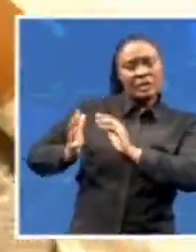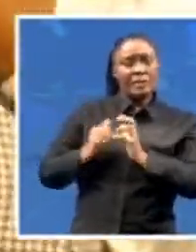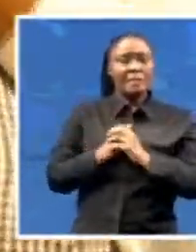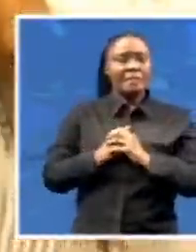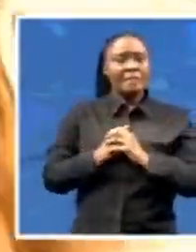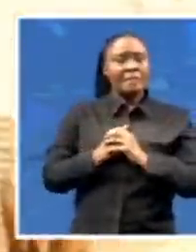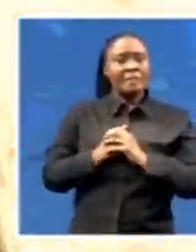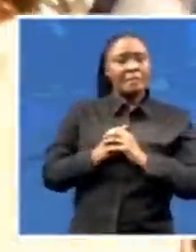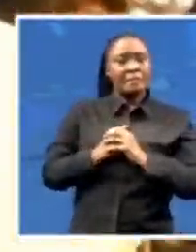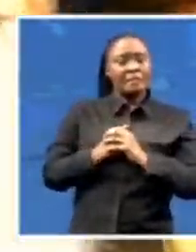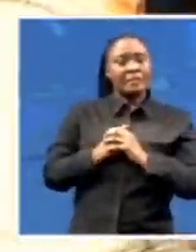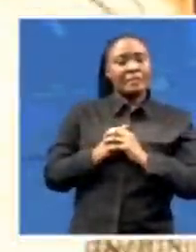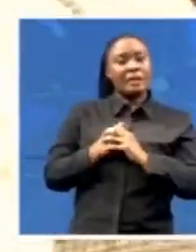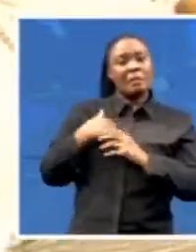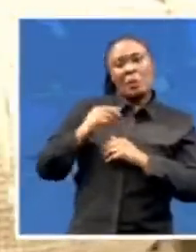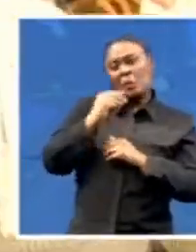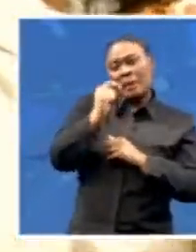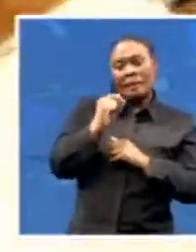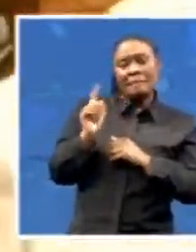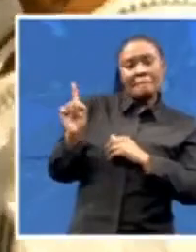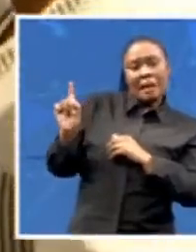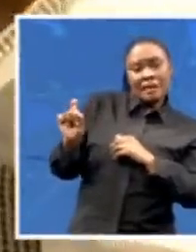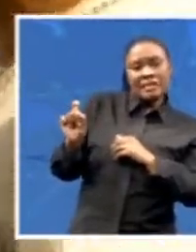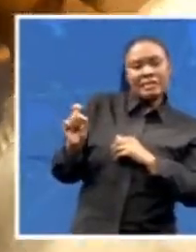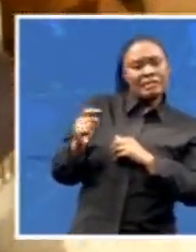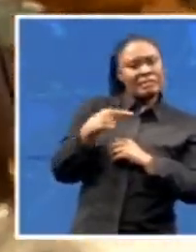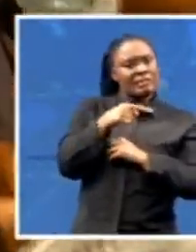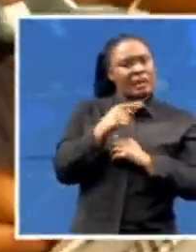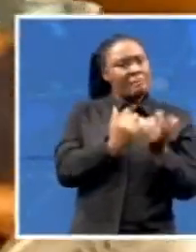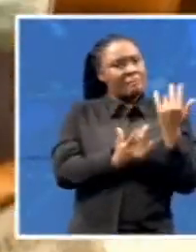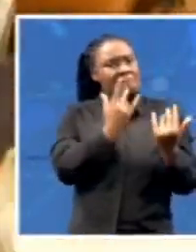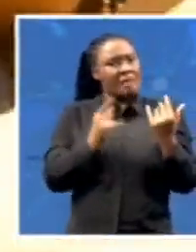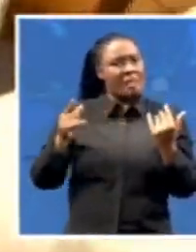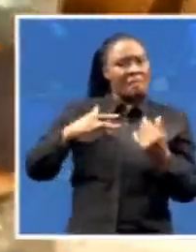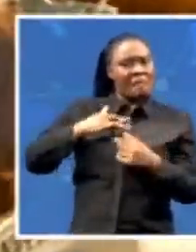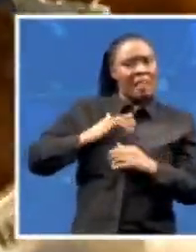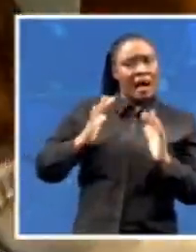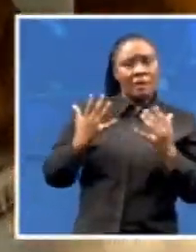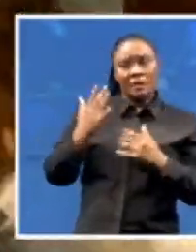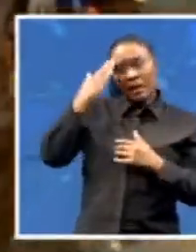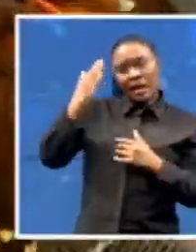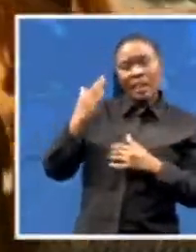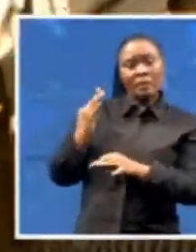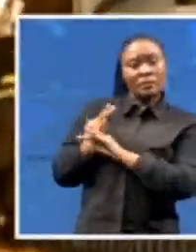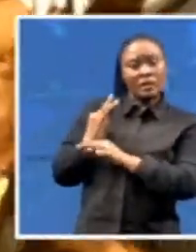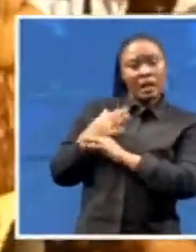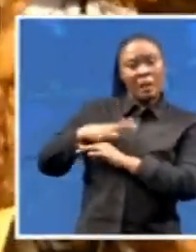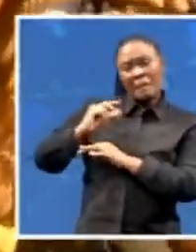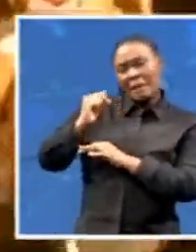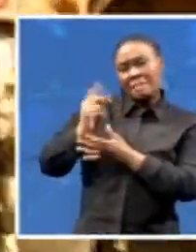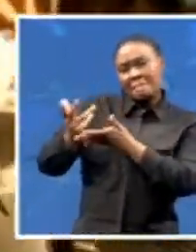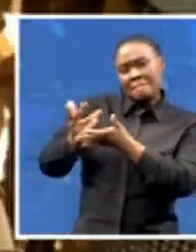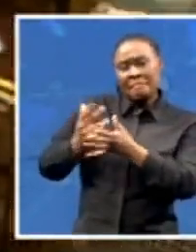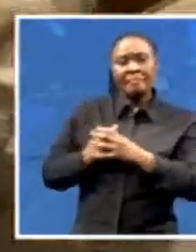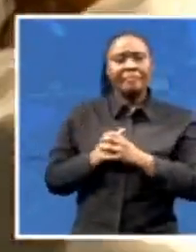them specifically about this issue. Thank you very much. I'm sorry, just a few minutes. Okay. Those that are